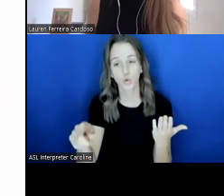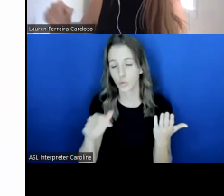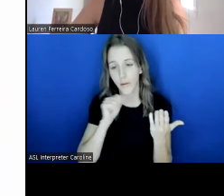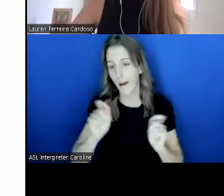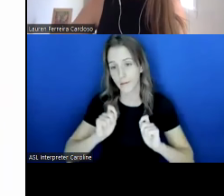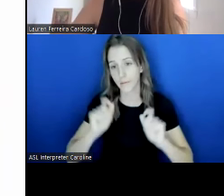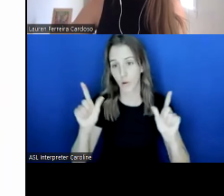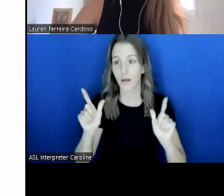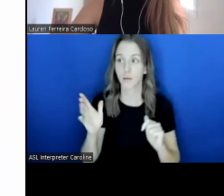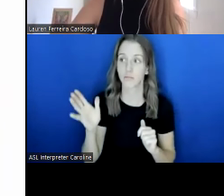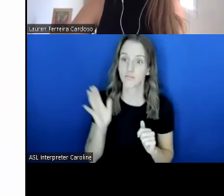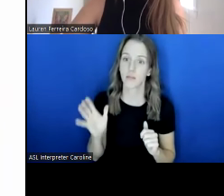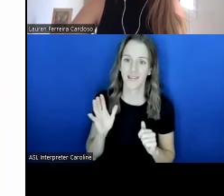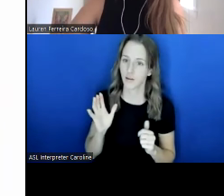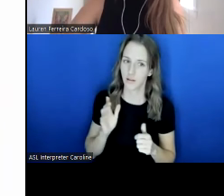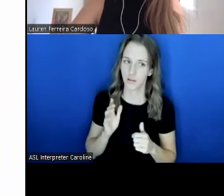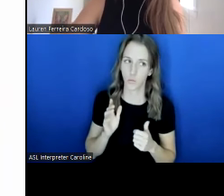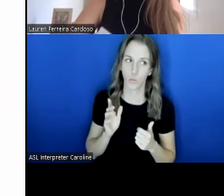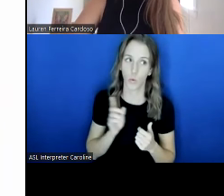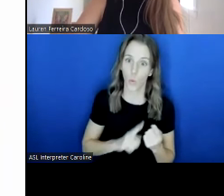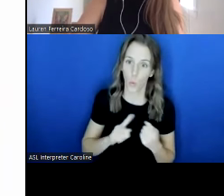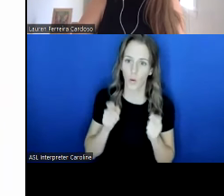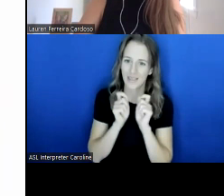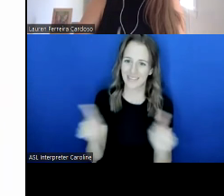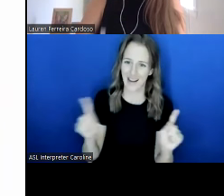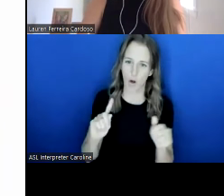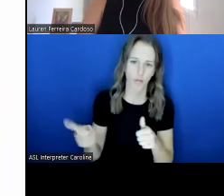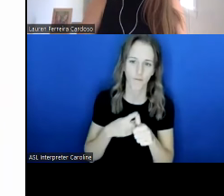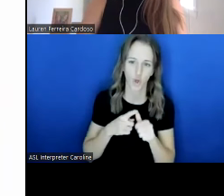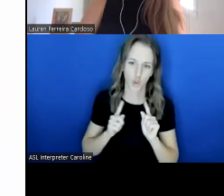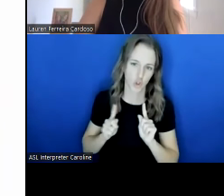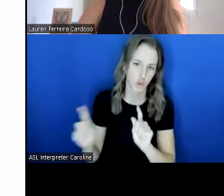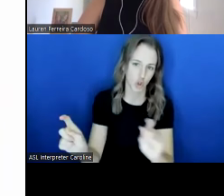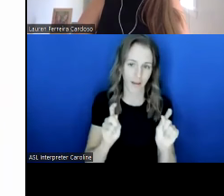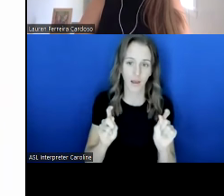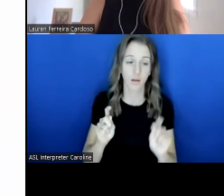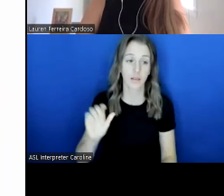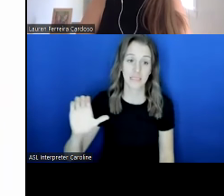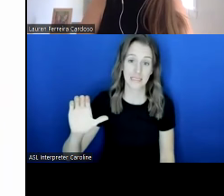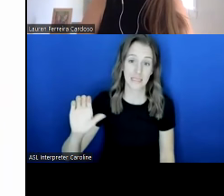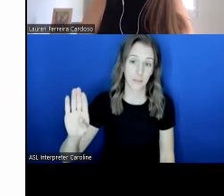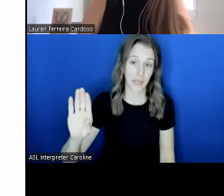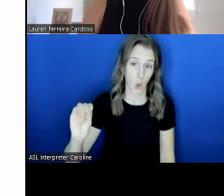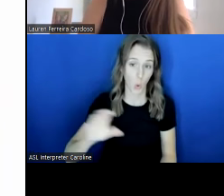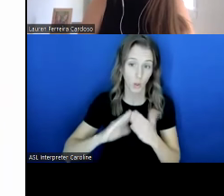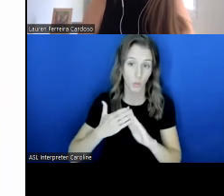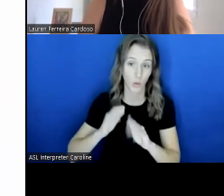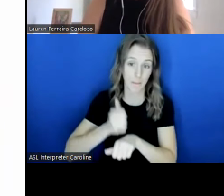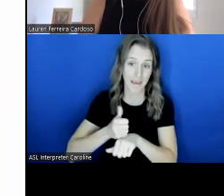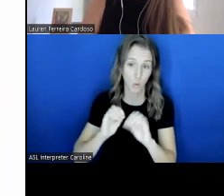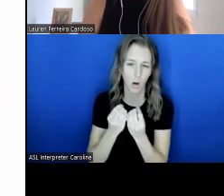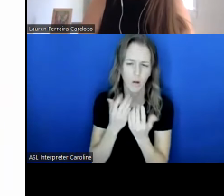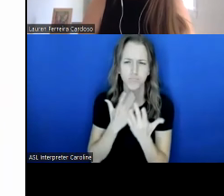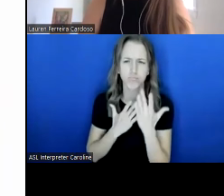that we fielded the first survey, community-based organizations were also incredibly stretched thin,